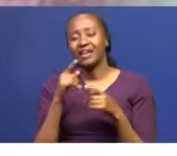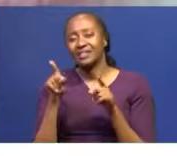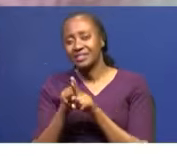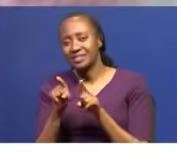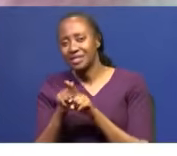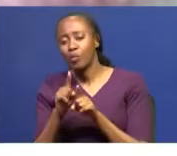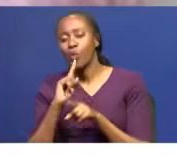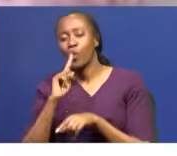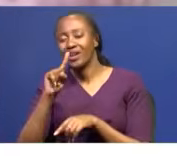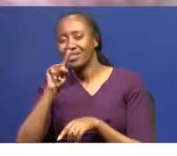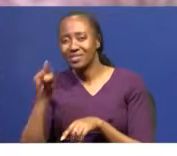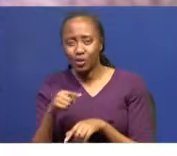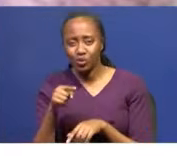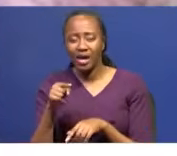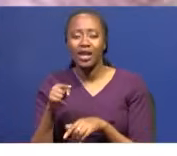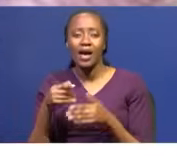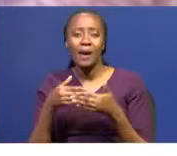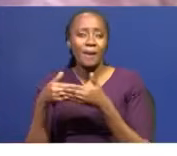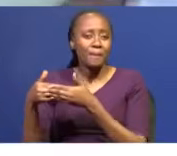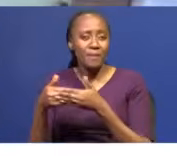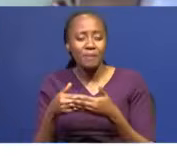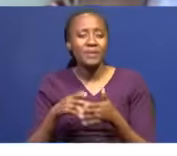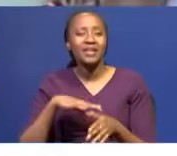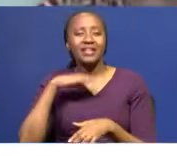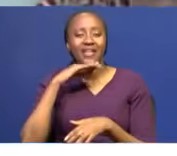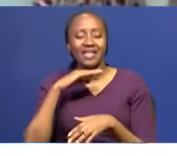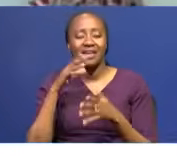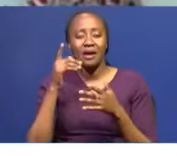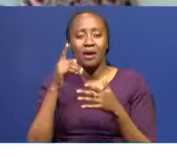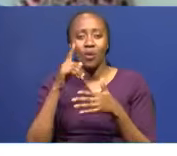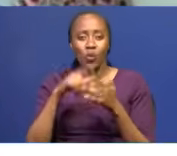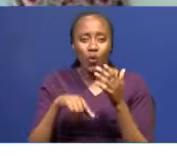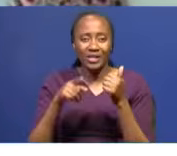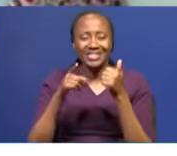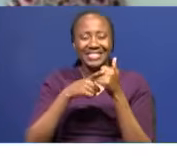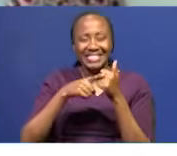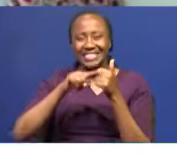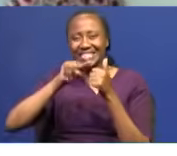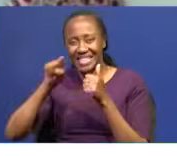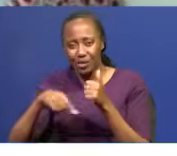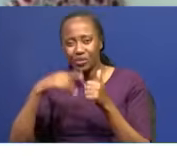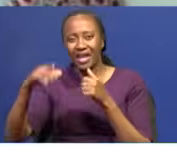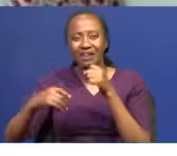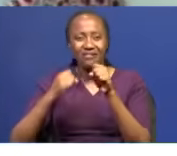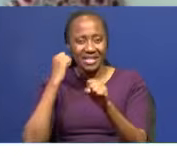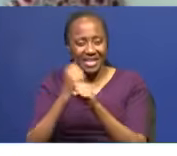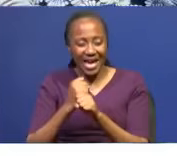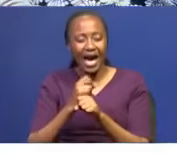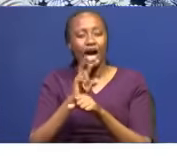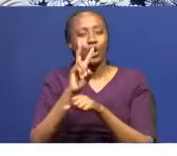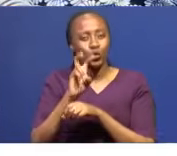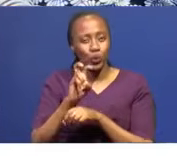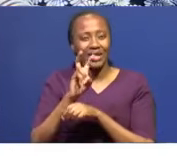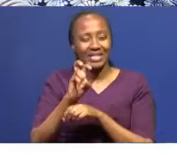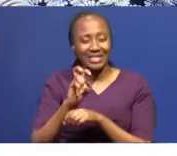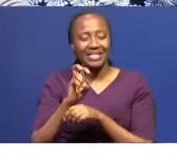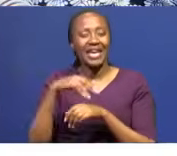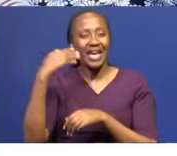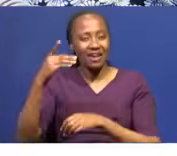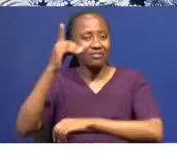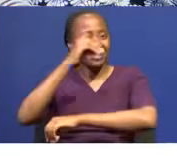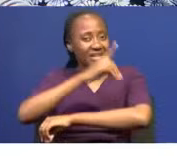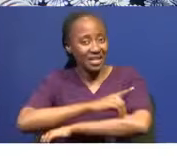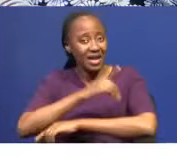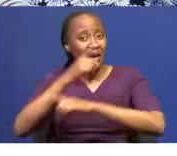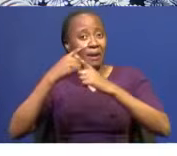births, translating to as many as 6,000 maternal deaths annually, nearly 20 every day. Dr. Kirekio